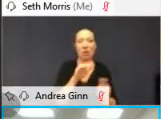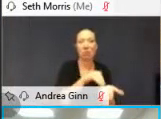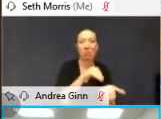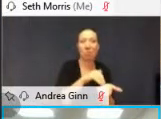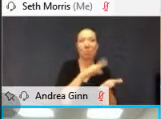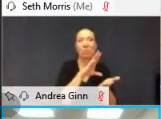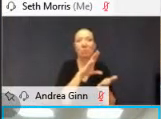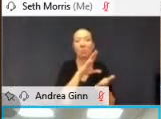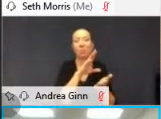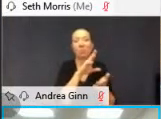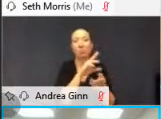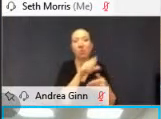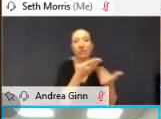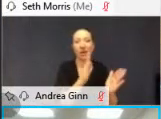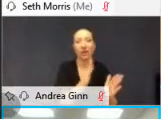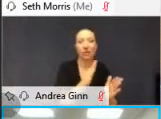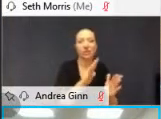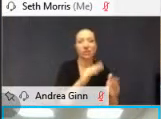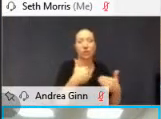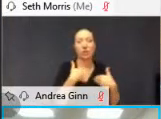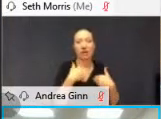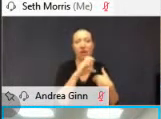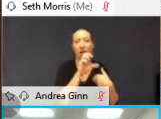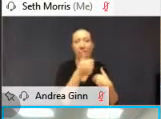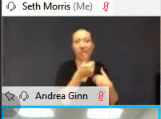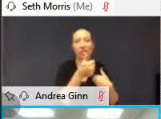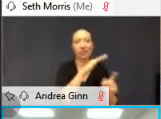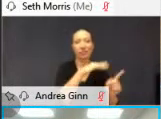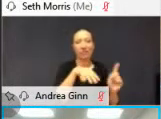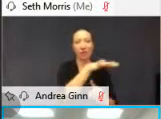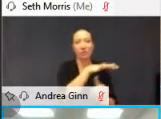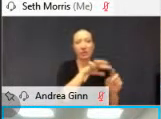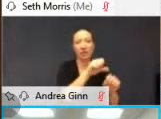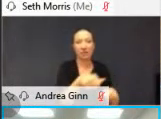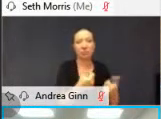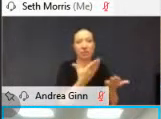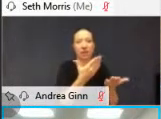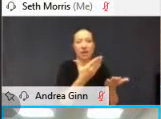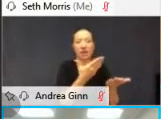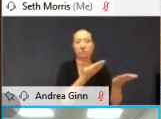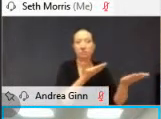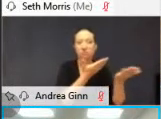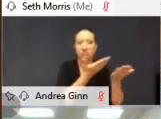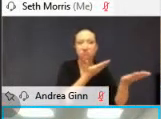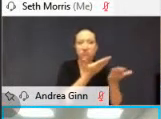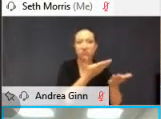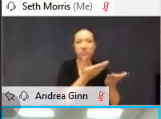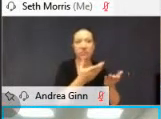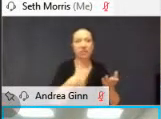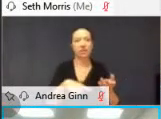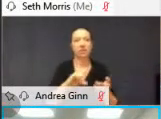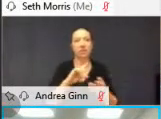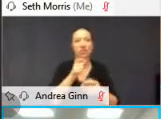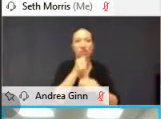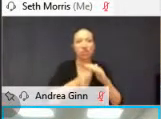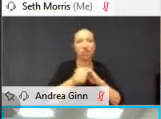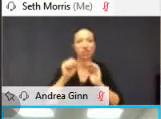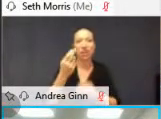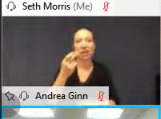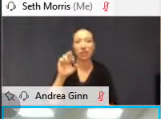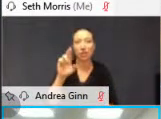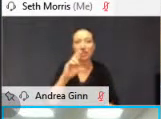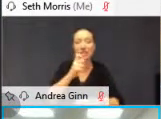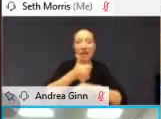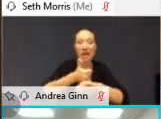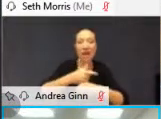mentioned. So the temporary shelters that have been set up and also drive-through testing sites. Allowing coverage of COVID-19 testing